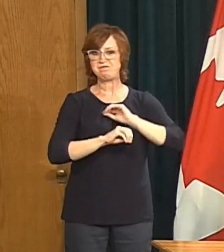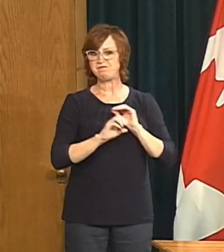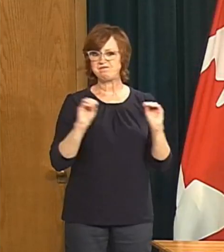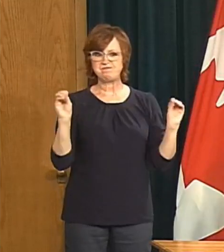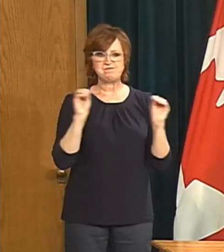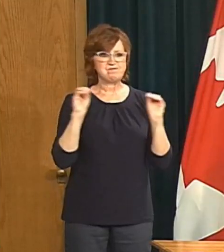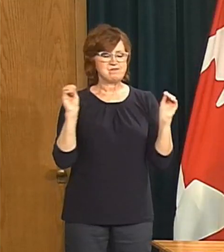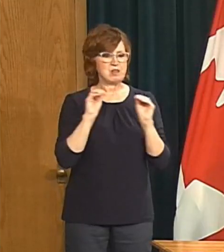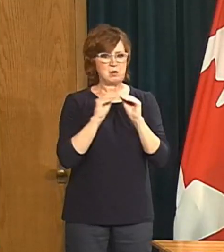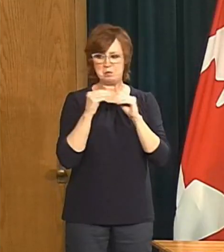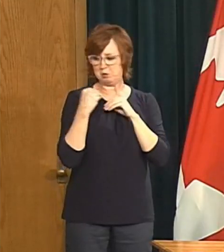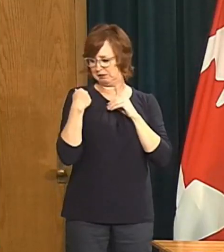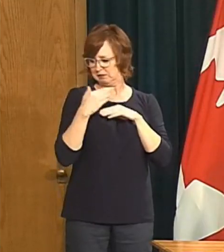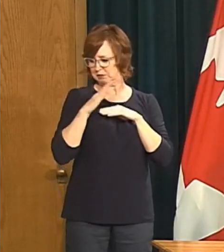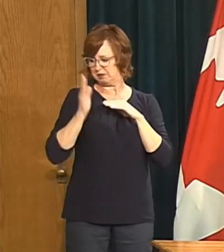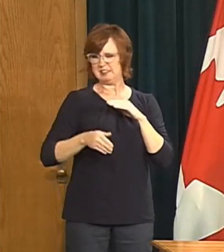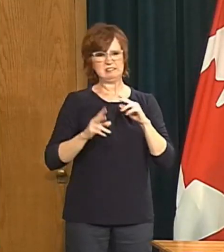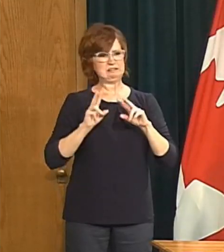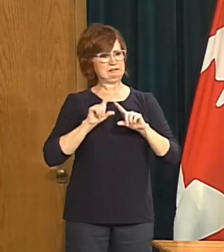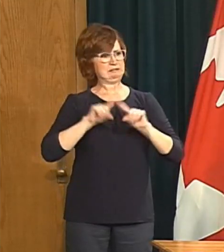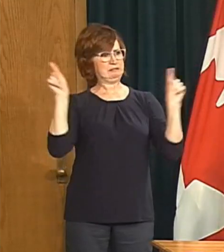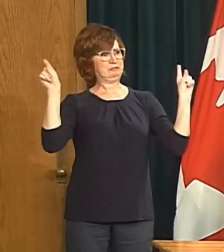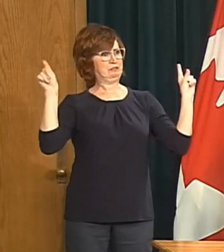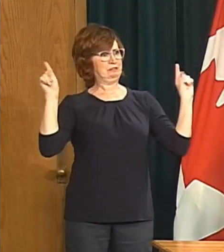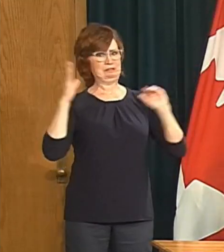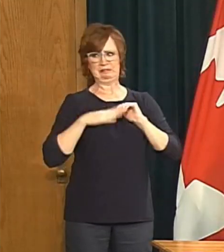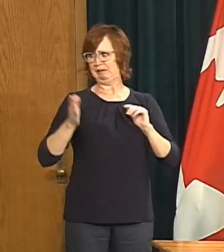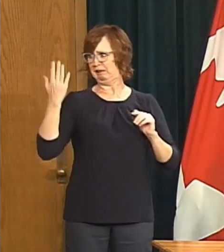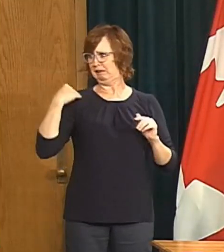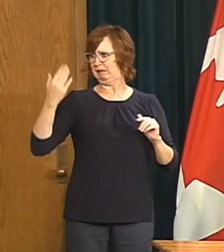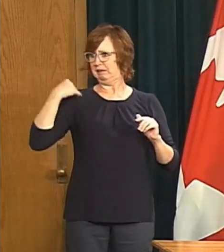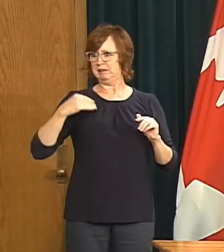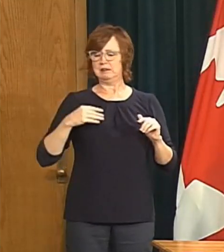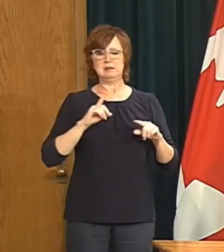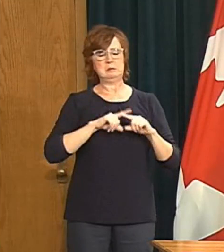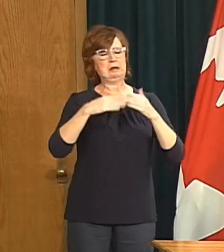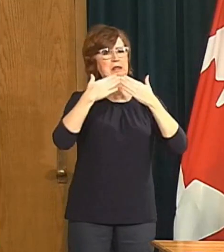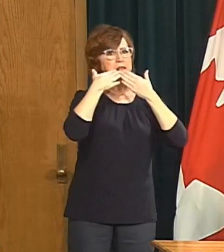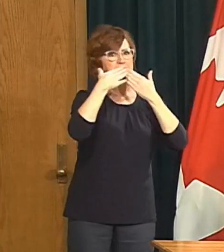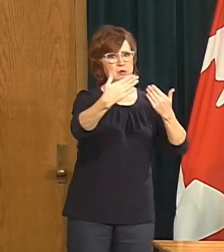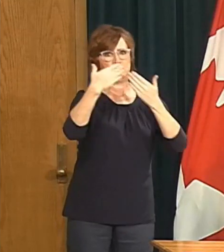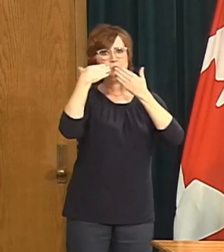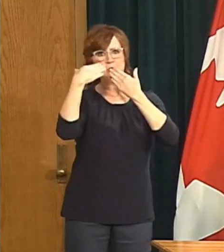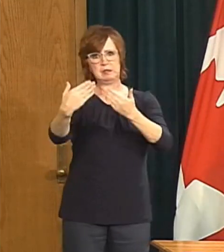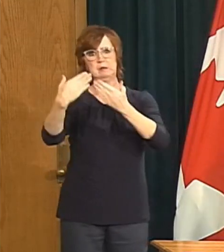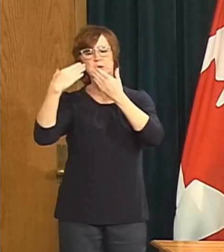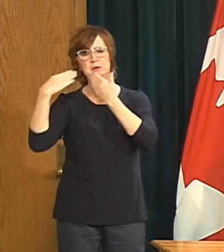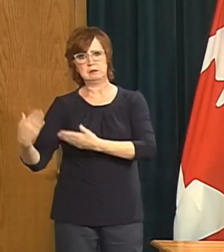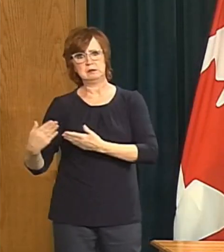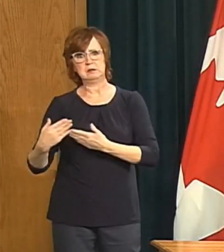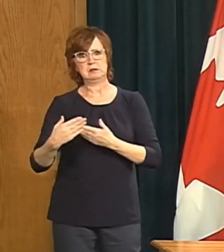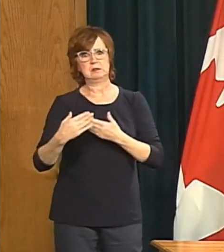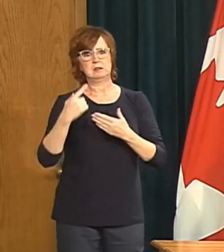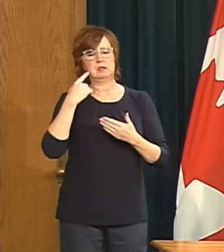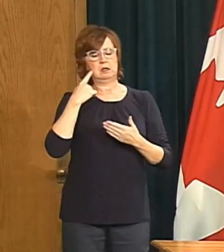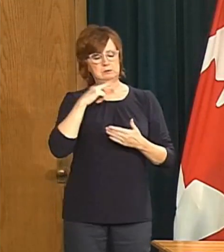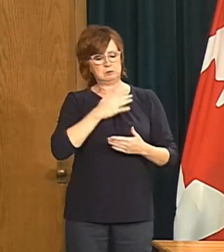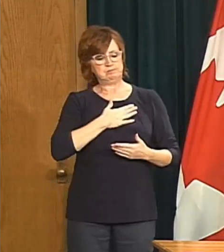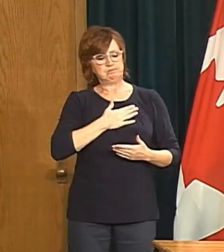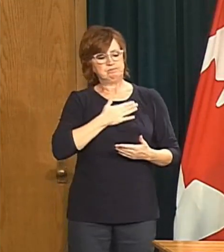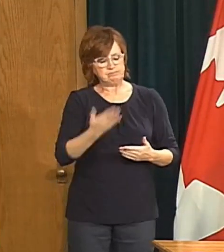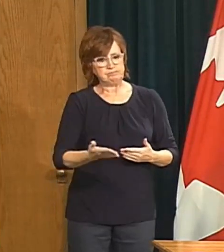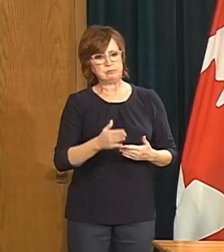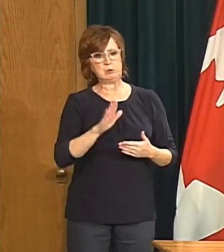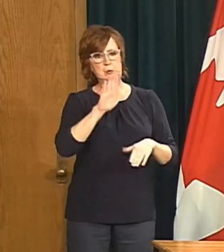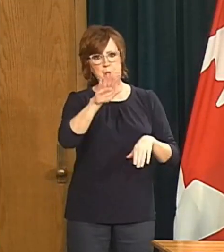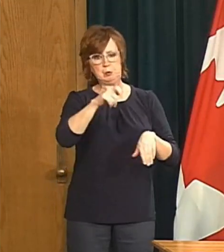for doing what you are doing, the sacrifices that you are making to reduce the spread of COVID-19. And let me say what